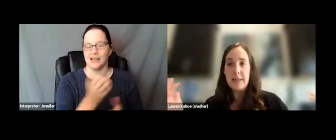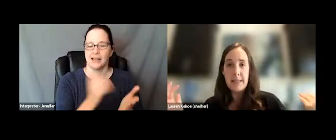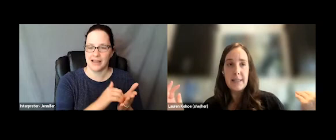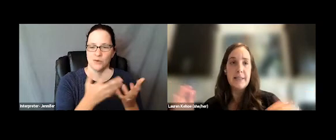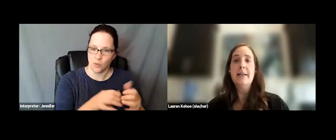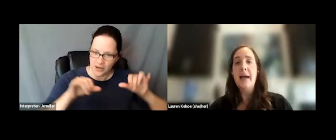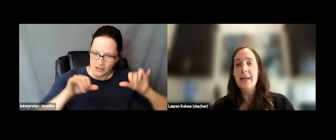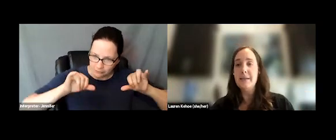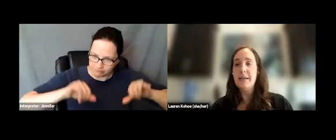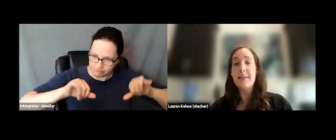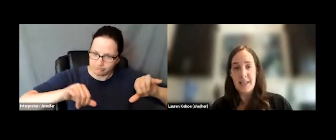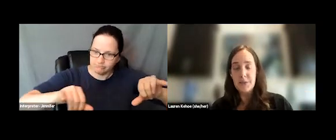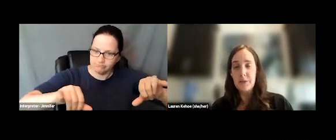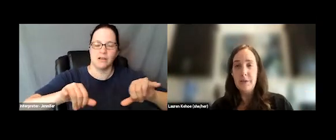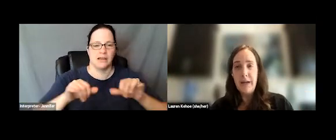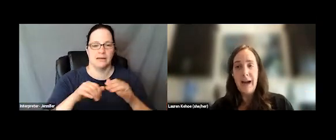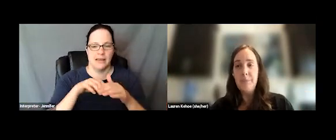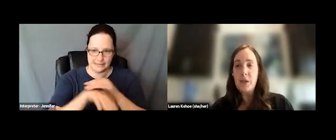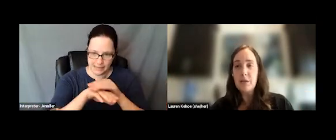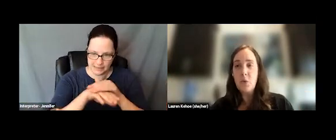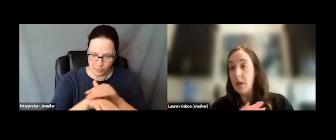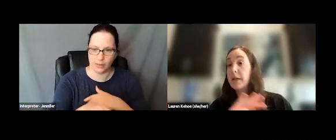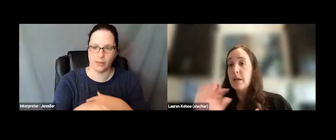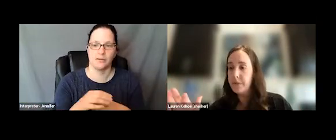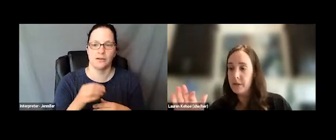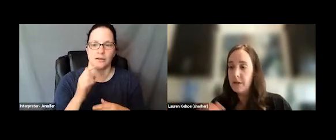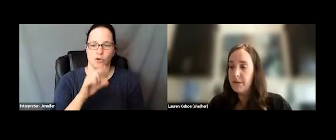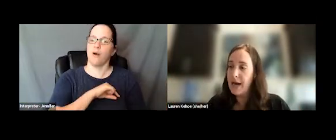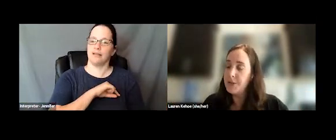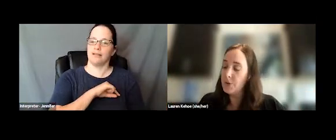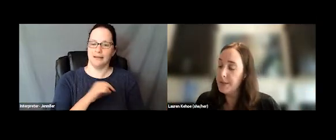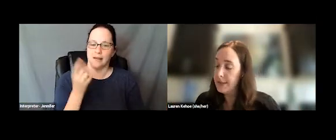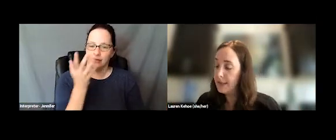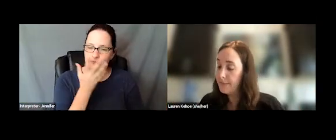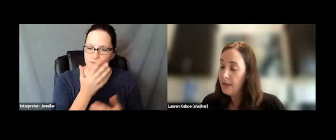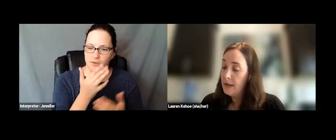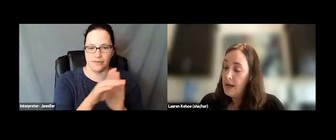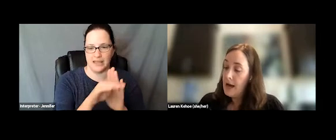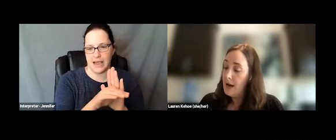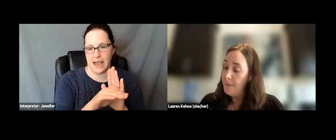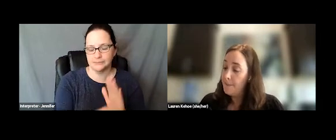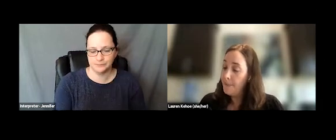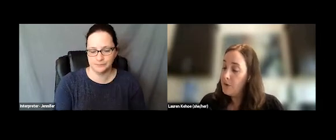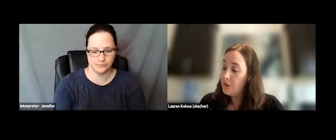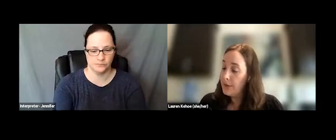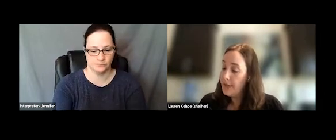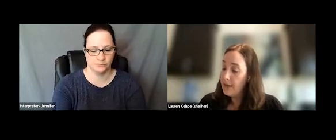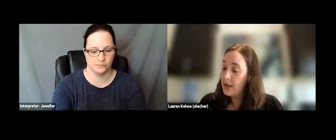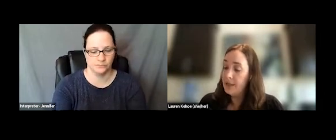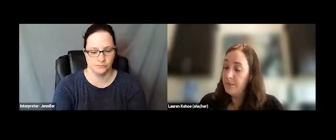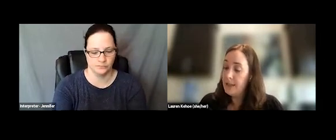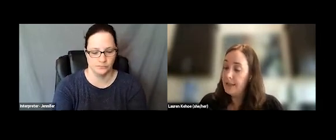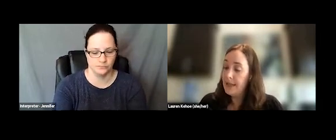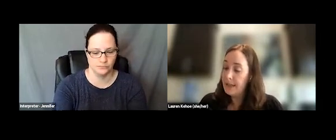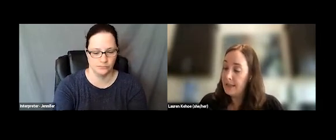keep a consistent and accessible quality of the guides across the system. So instead